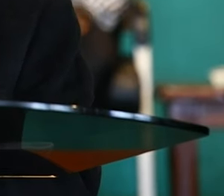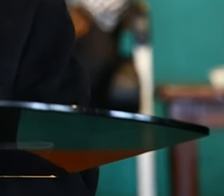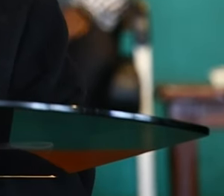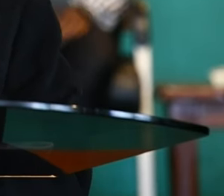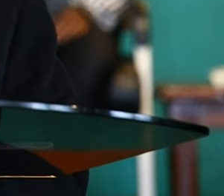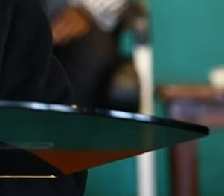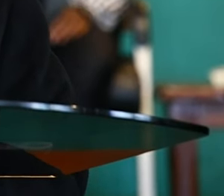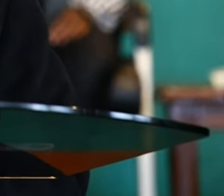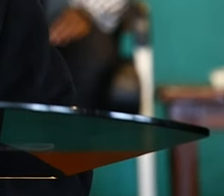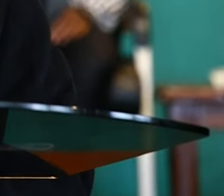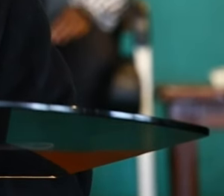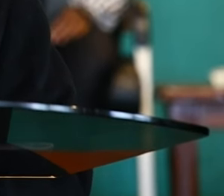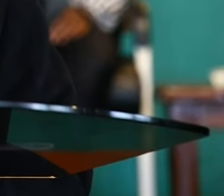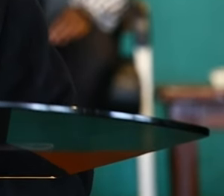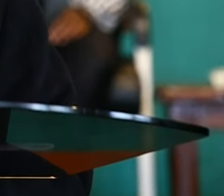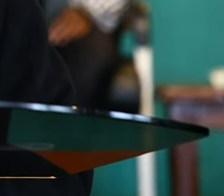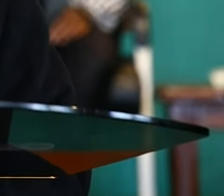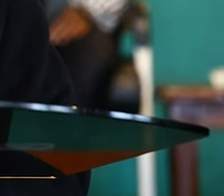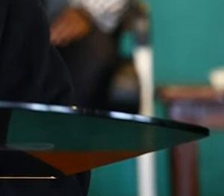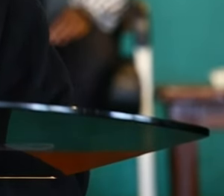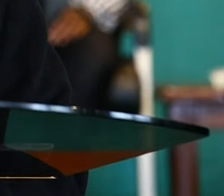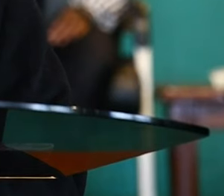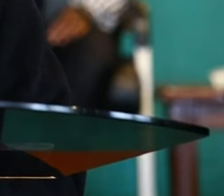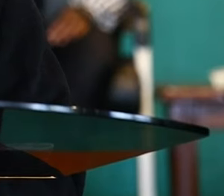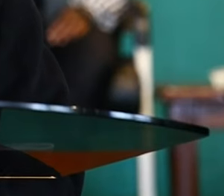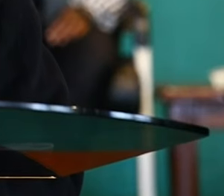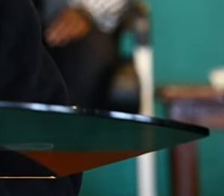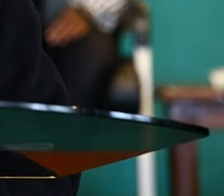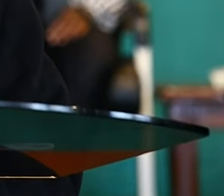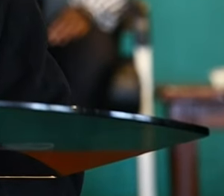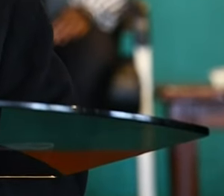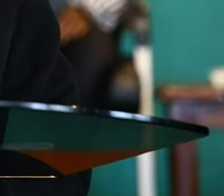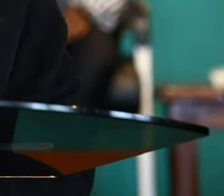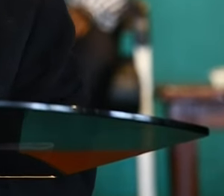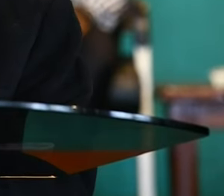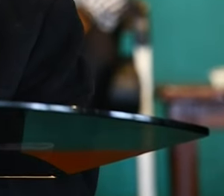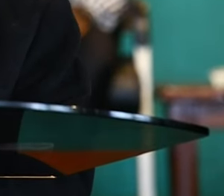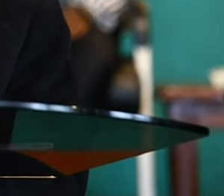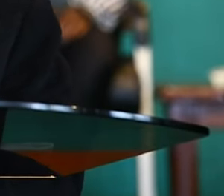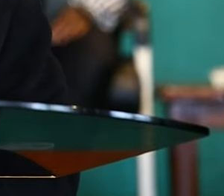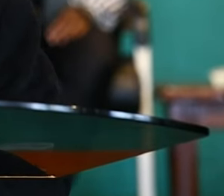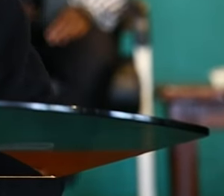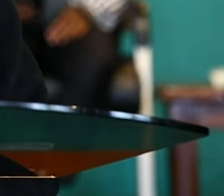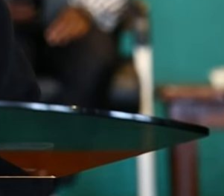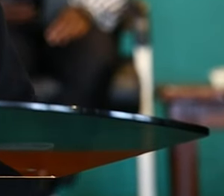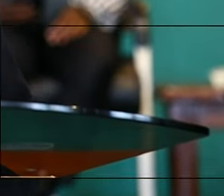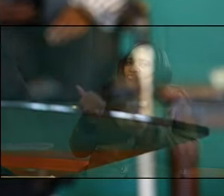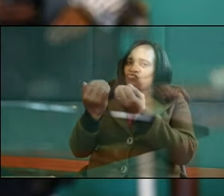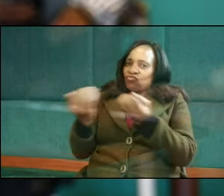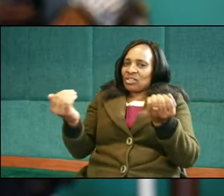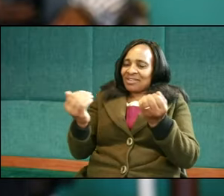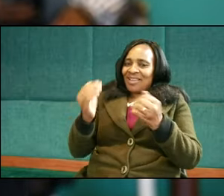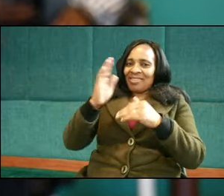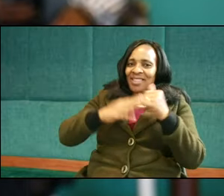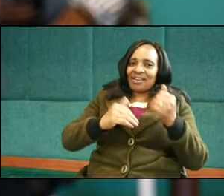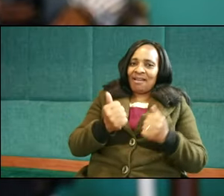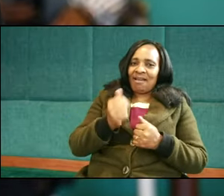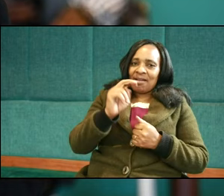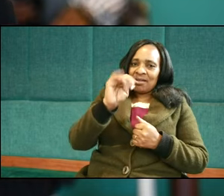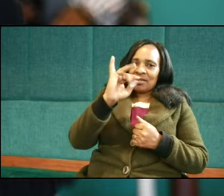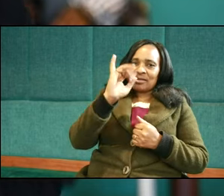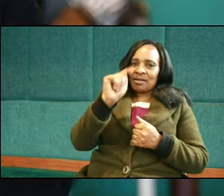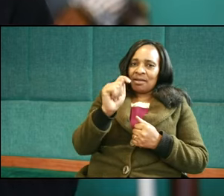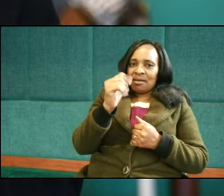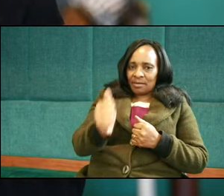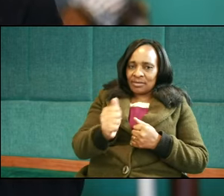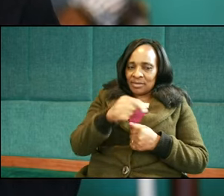mother. However, the mother and the father loved the other new children more than Anita herself.